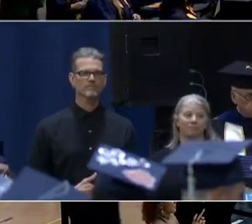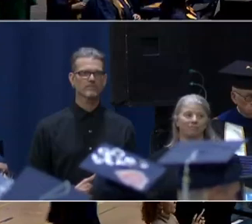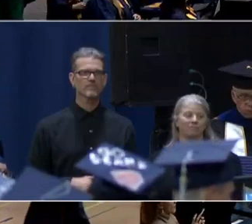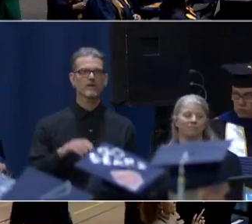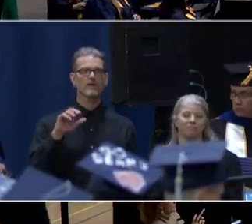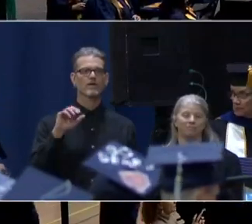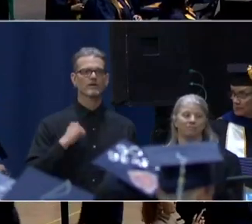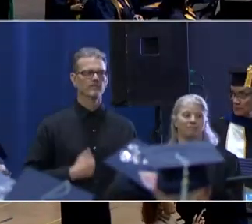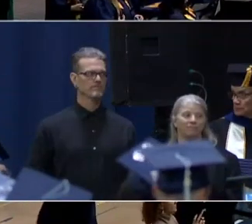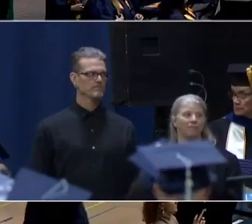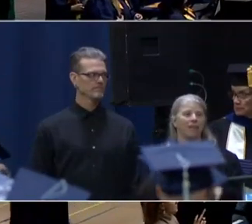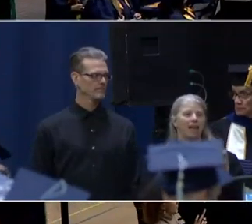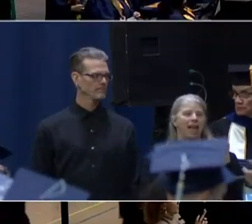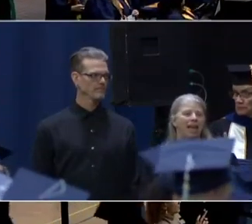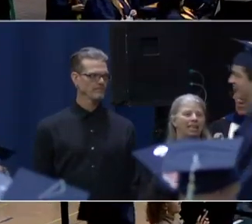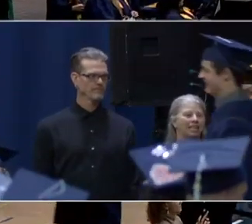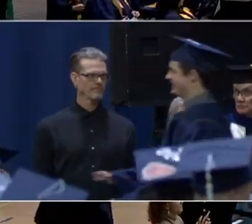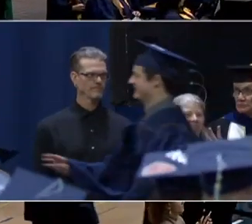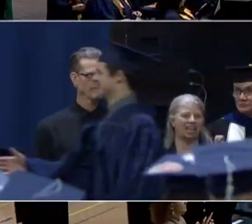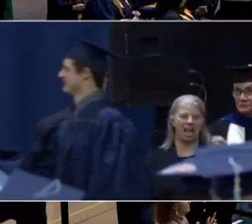Aiden Feehan.